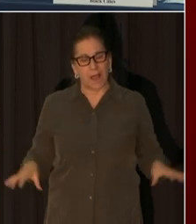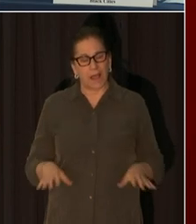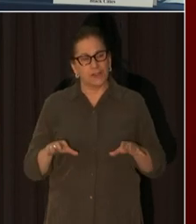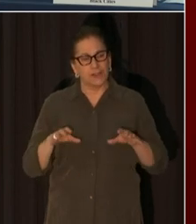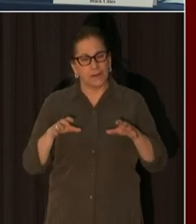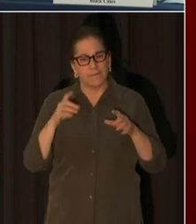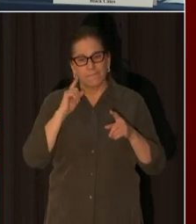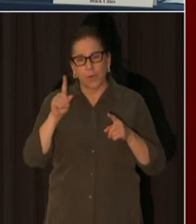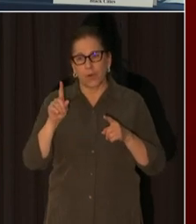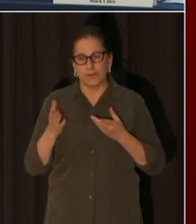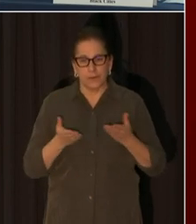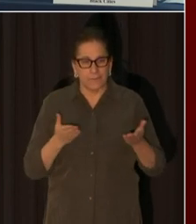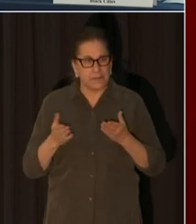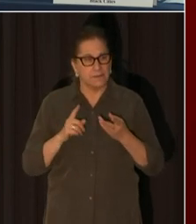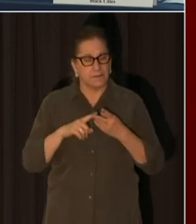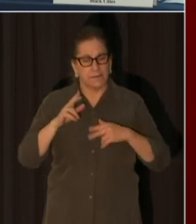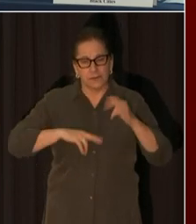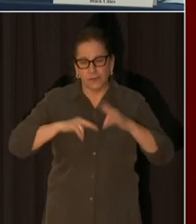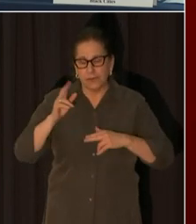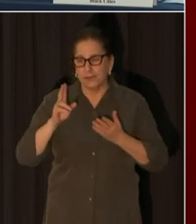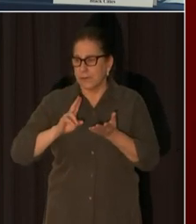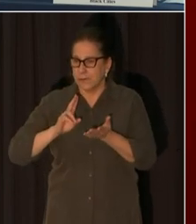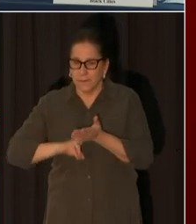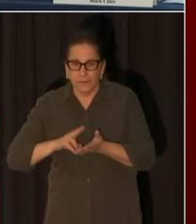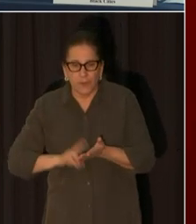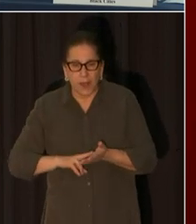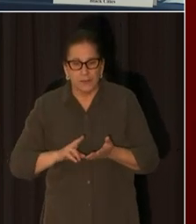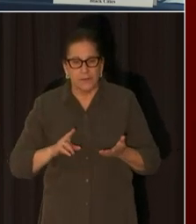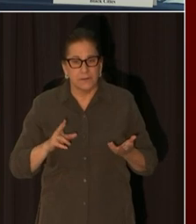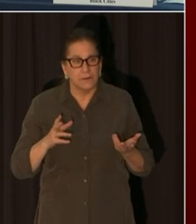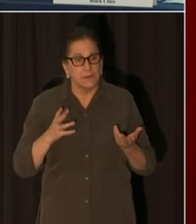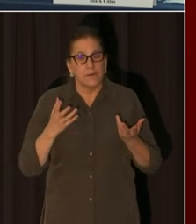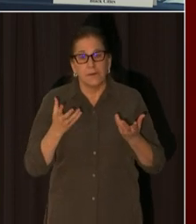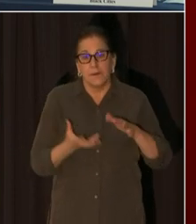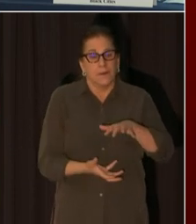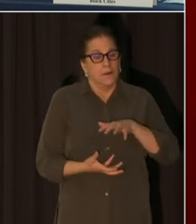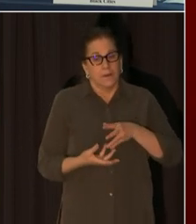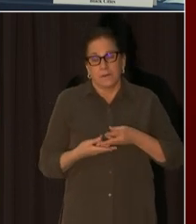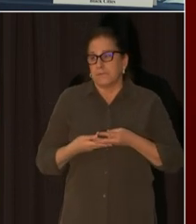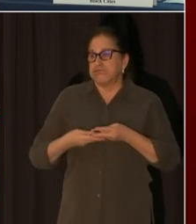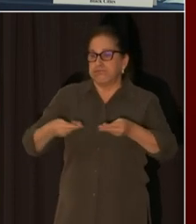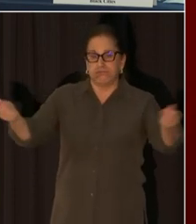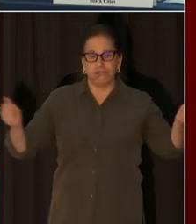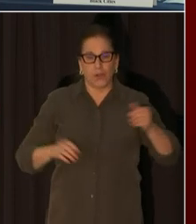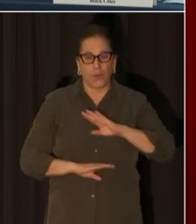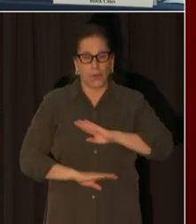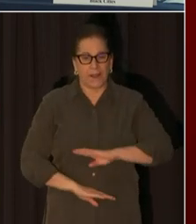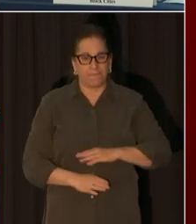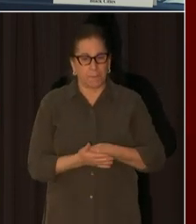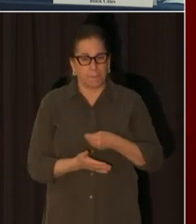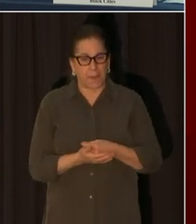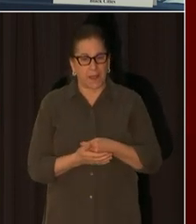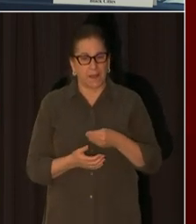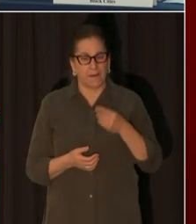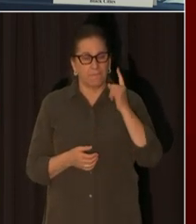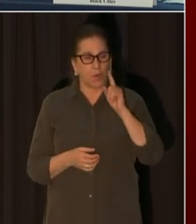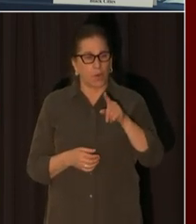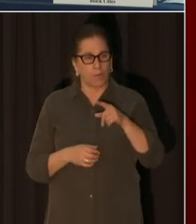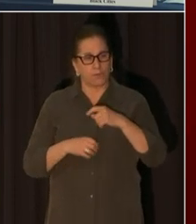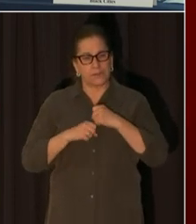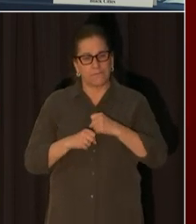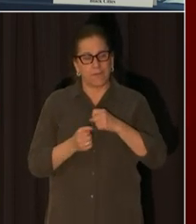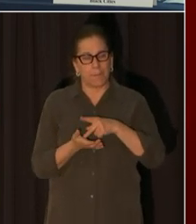rollout of multiple legislative relief spending packages, including the Payroll Protection Program, left out too many firms owned by